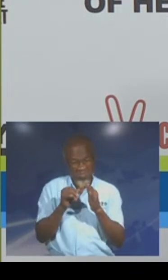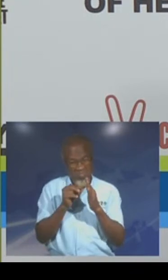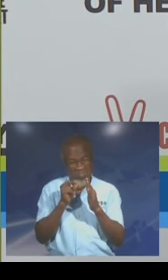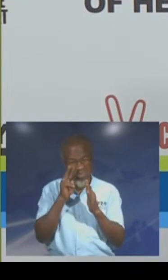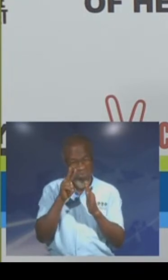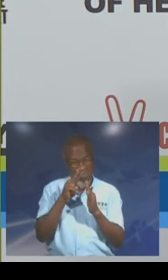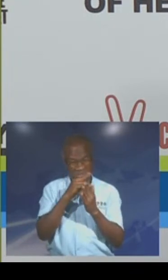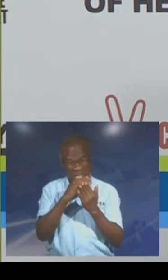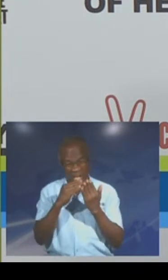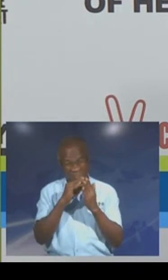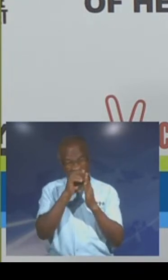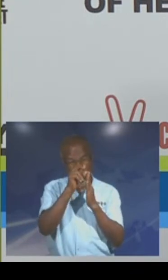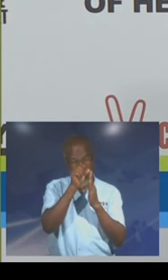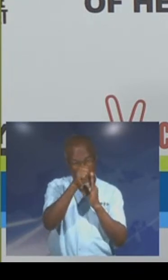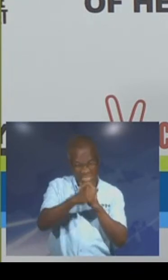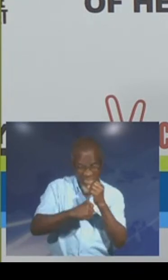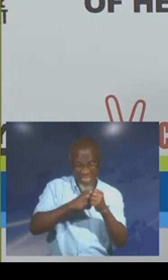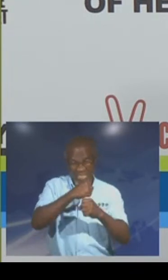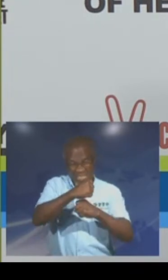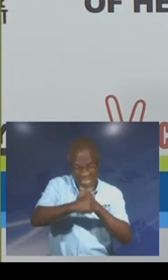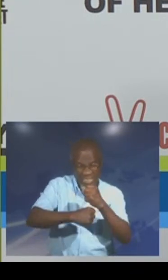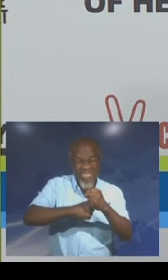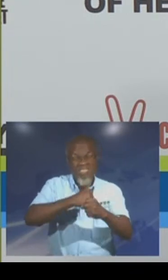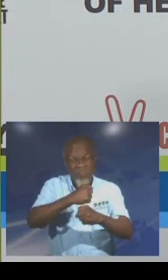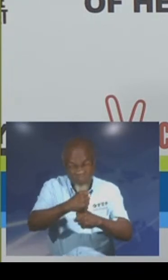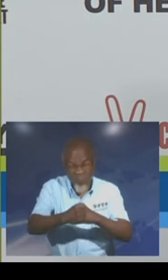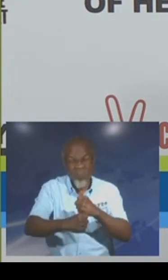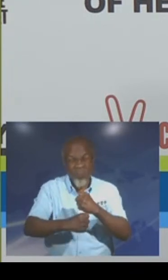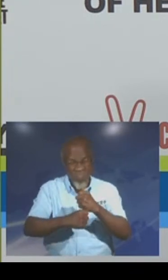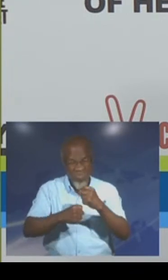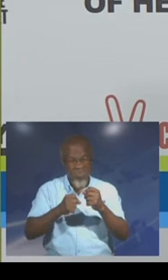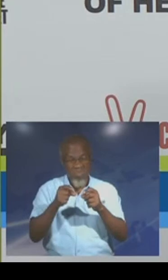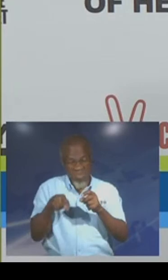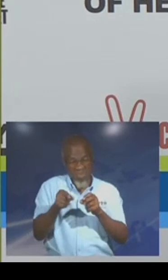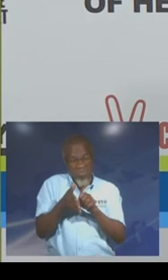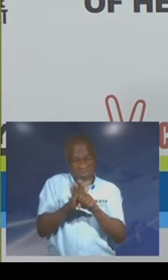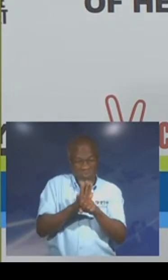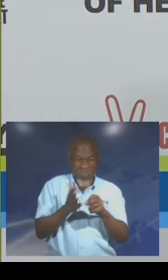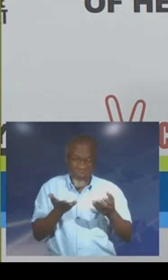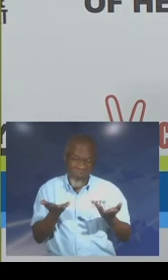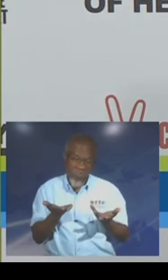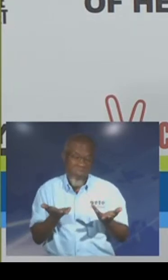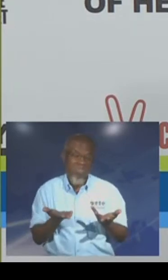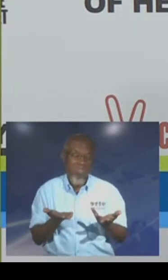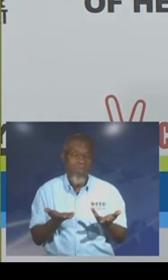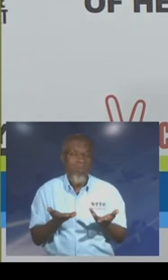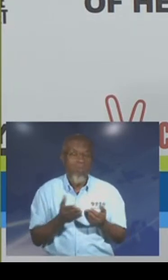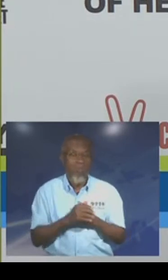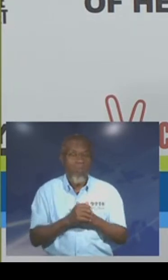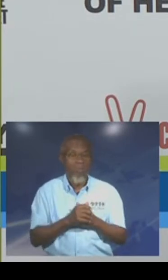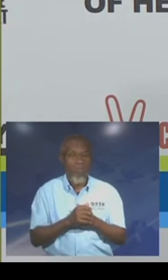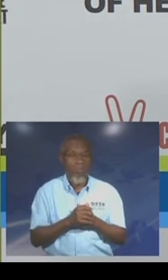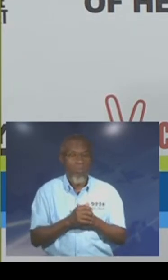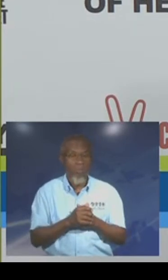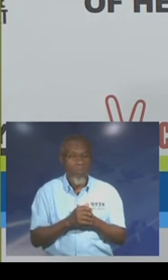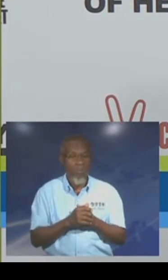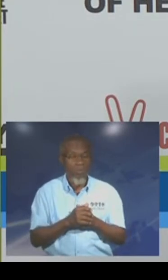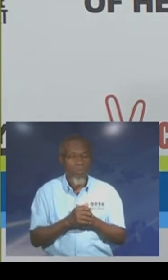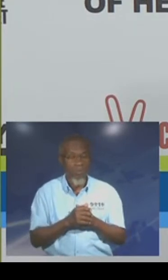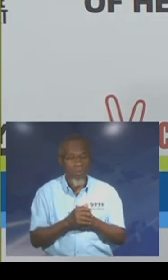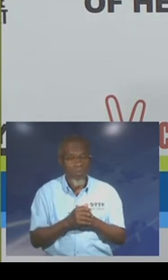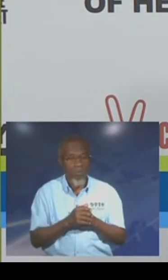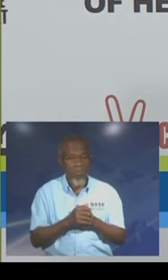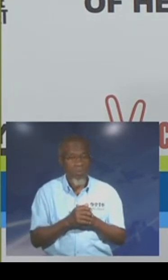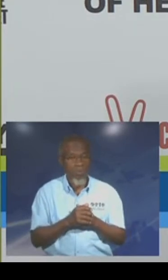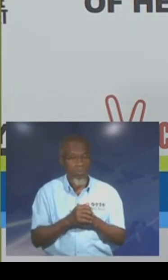the impact on the hospitalization, the impact on the number of persons that have passed away due to the disease itself.